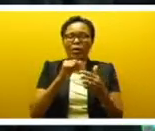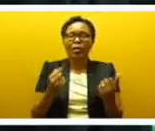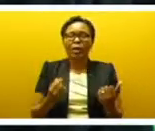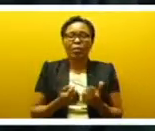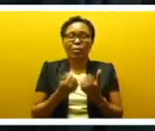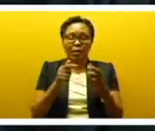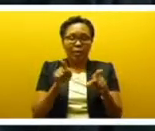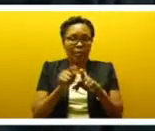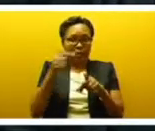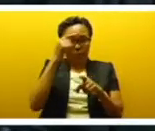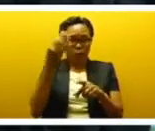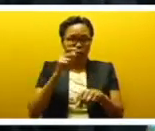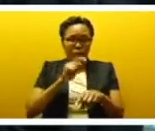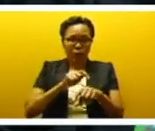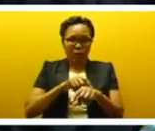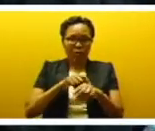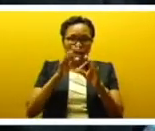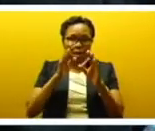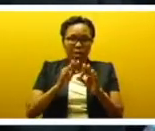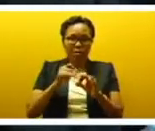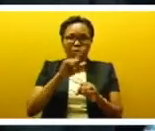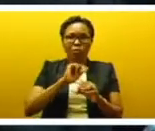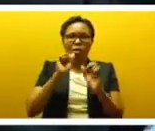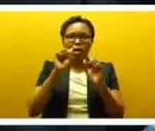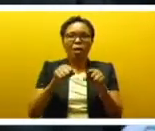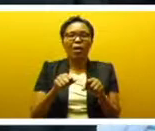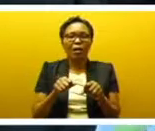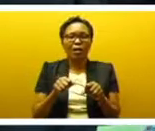of time, if we can go to